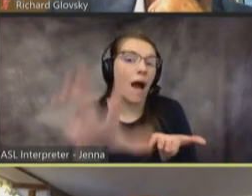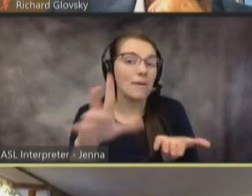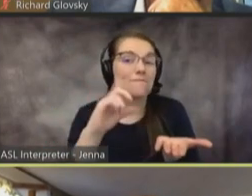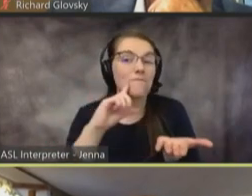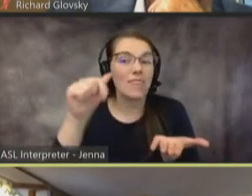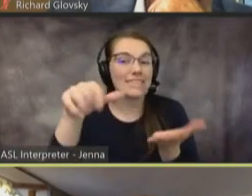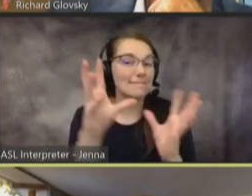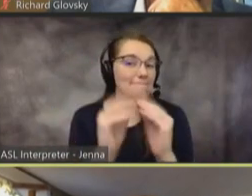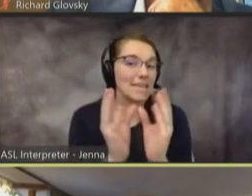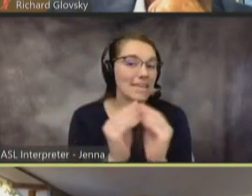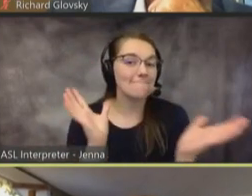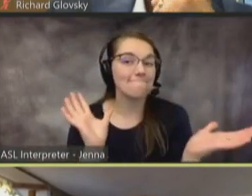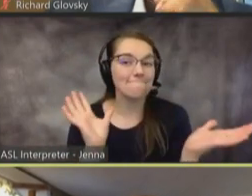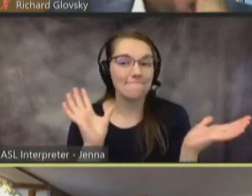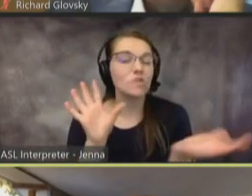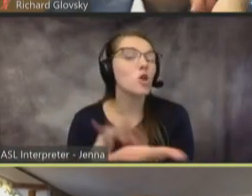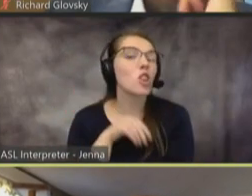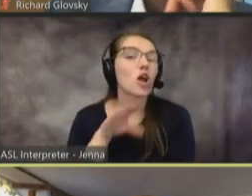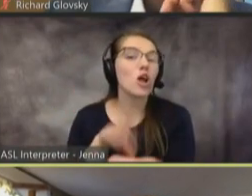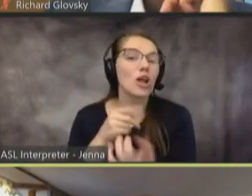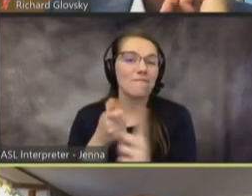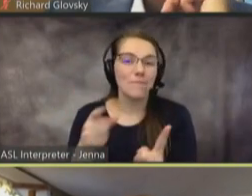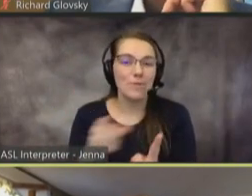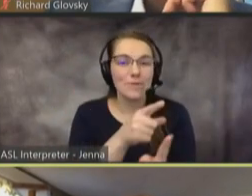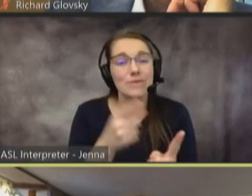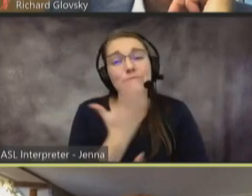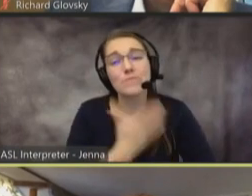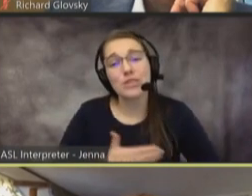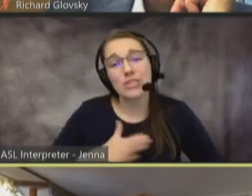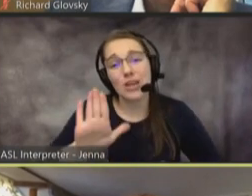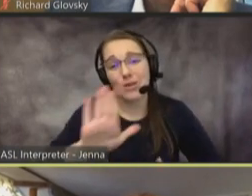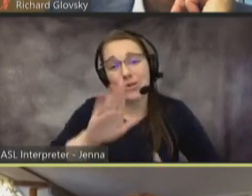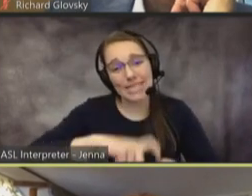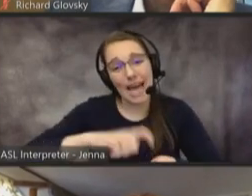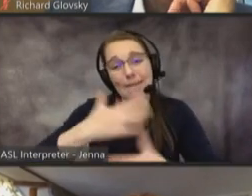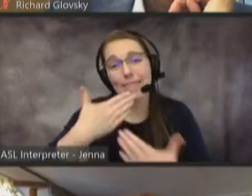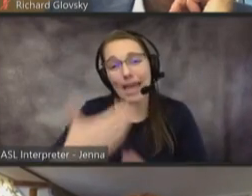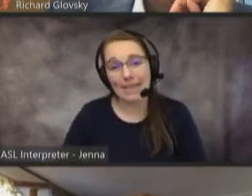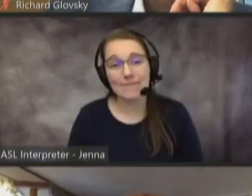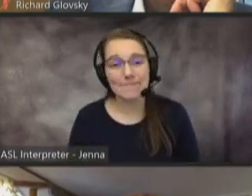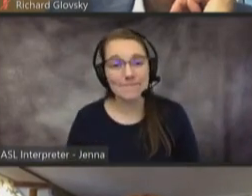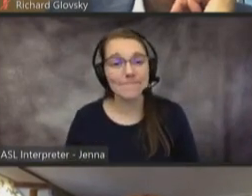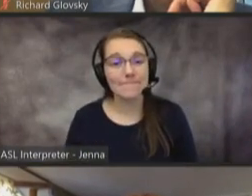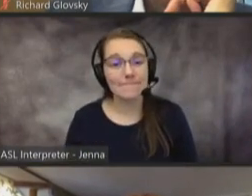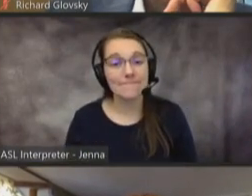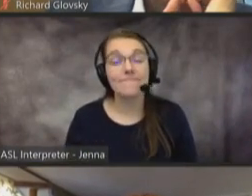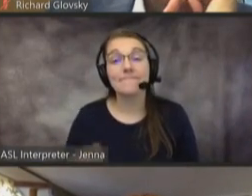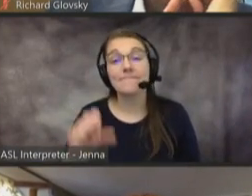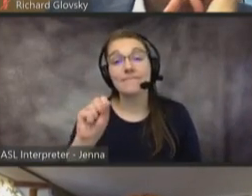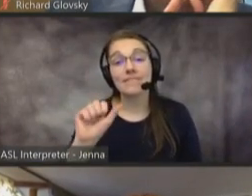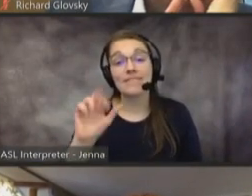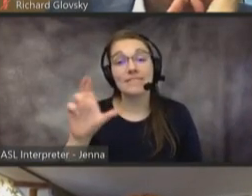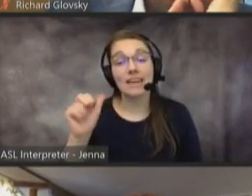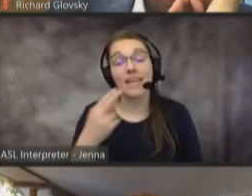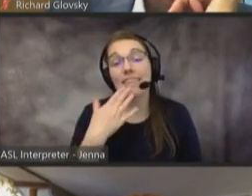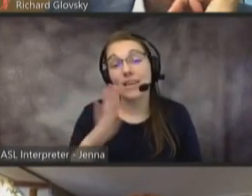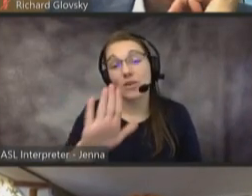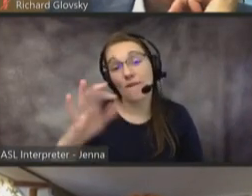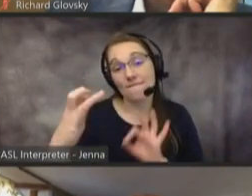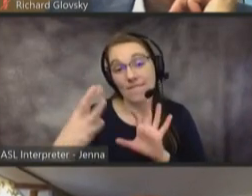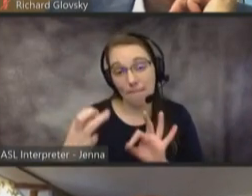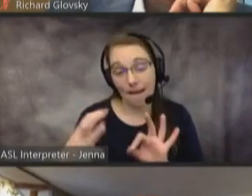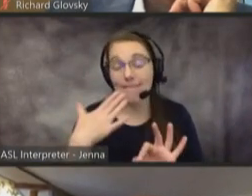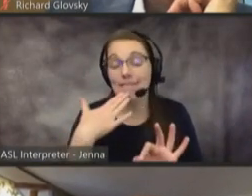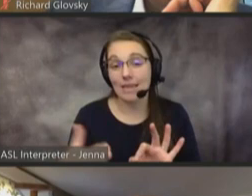to learn from you guys, and I appreciate your time. Thank you. I appreciate the input and the feedback,